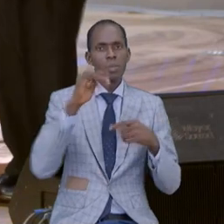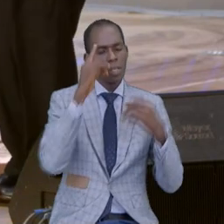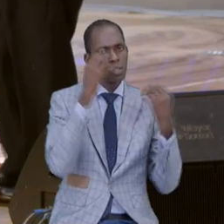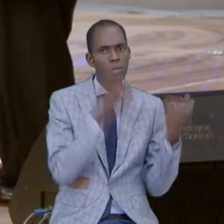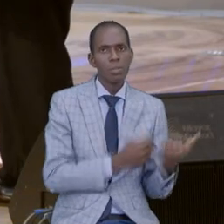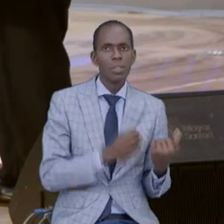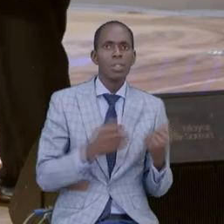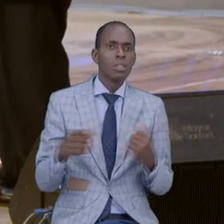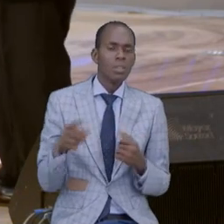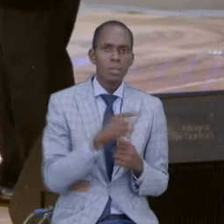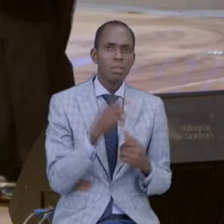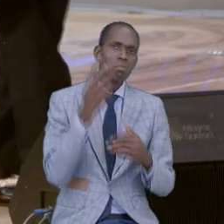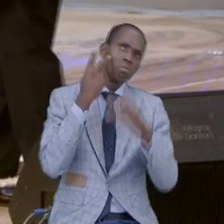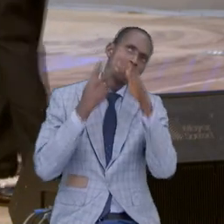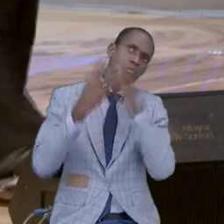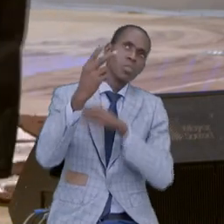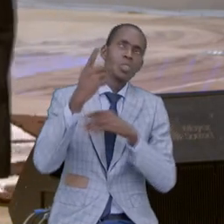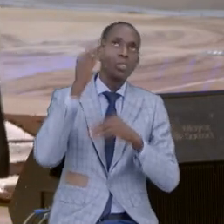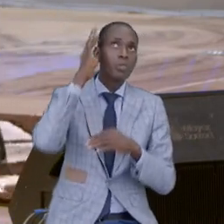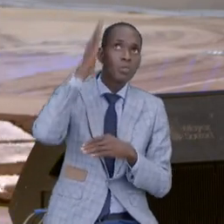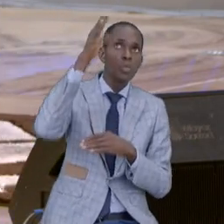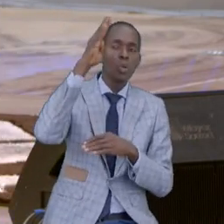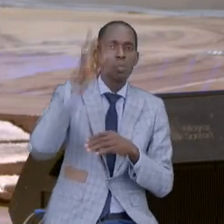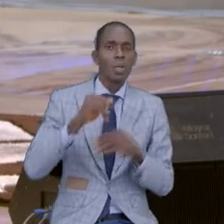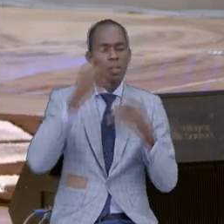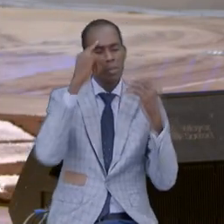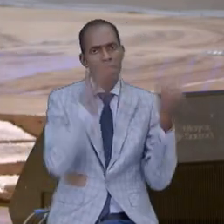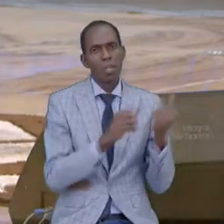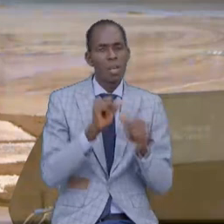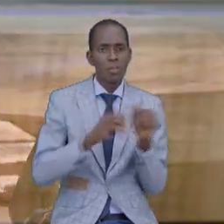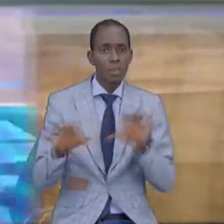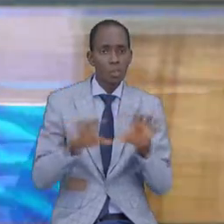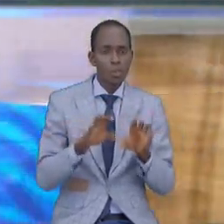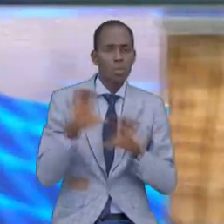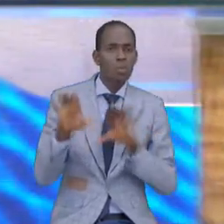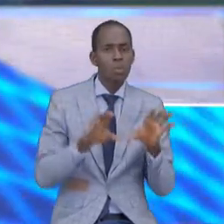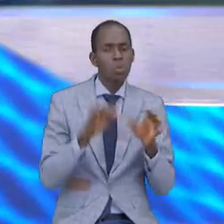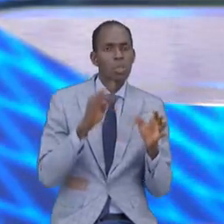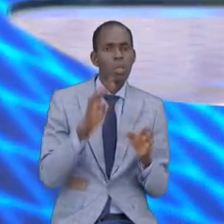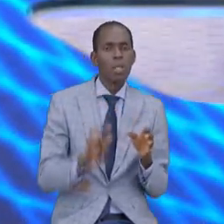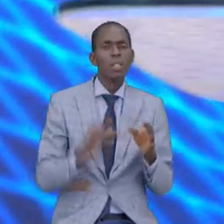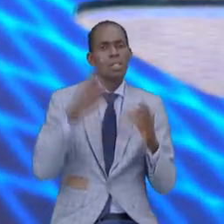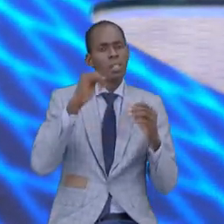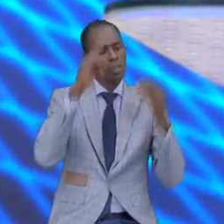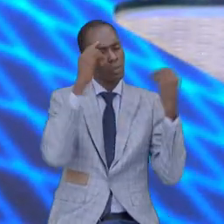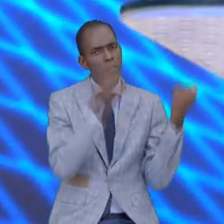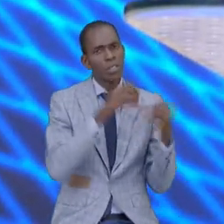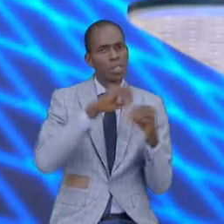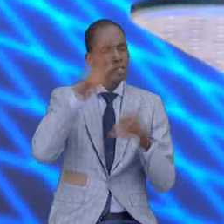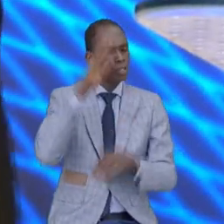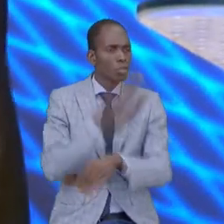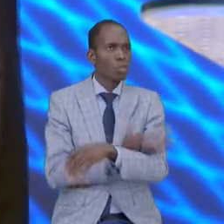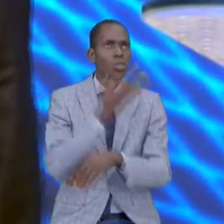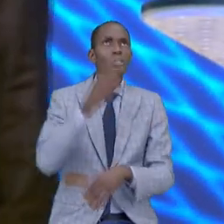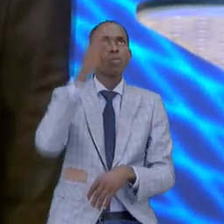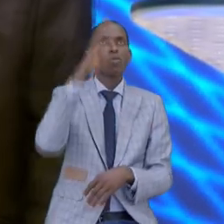They envision the future by faith. Everything they do by the faith of the Son of God who loved